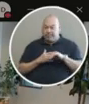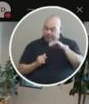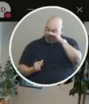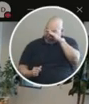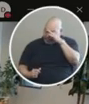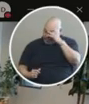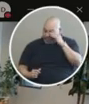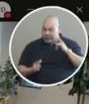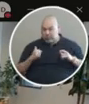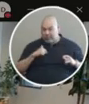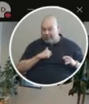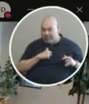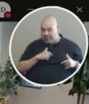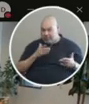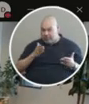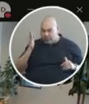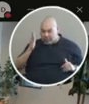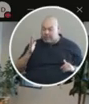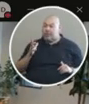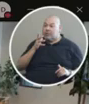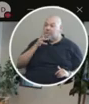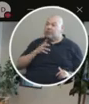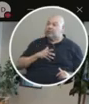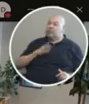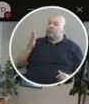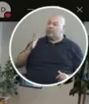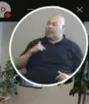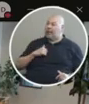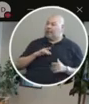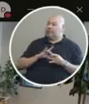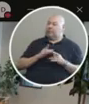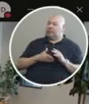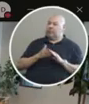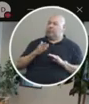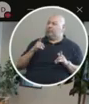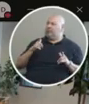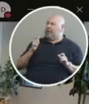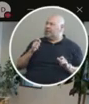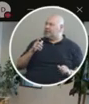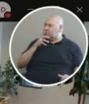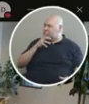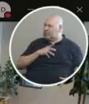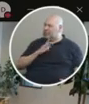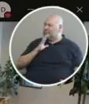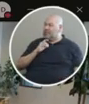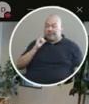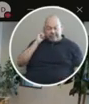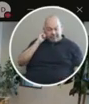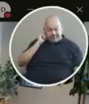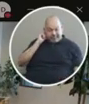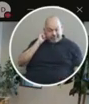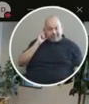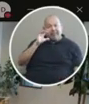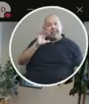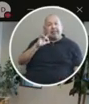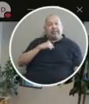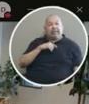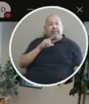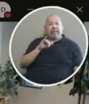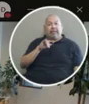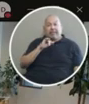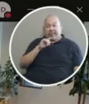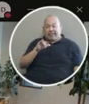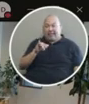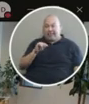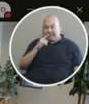Is there a presentation? Mayor, I have a presentation. I can run through it very quickly. Okay. If IT could just bring